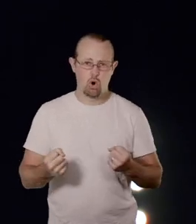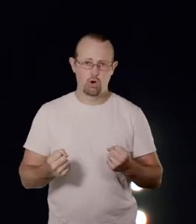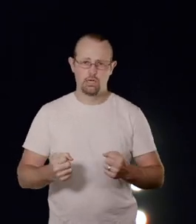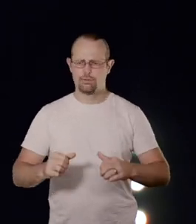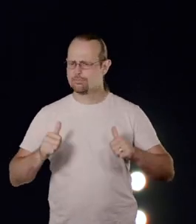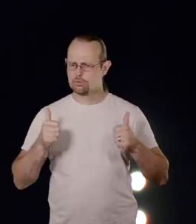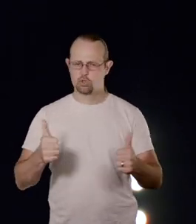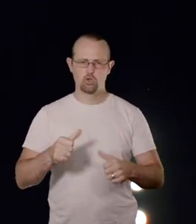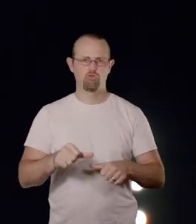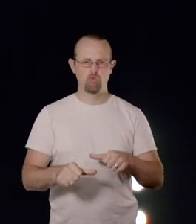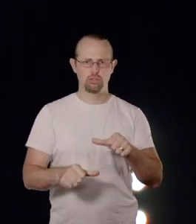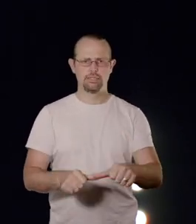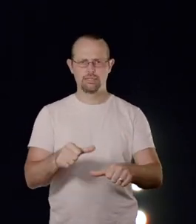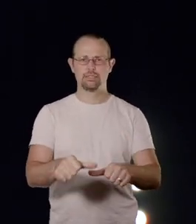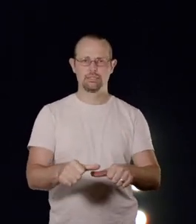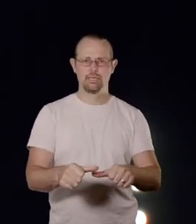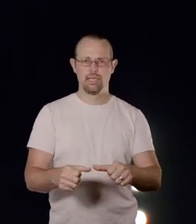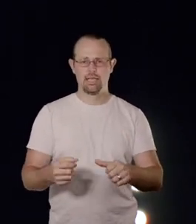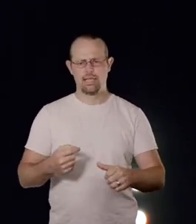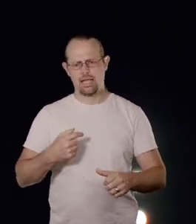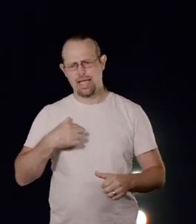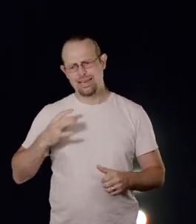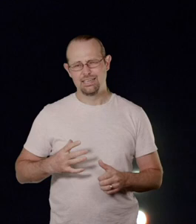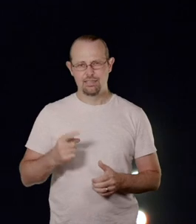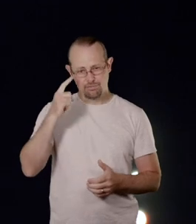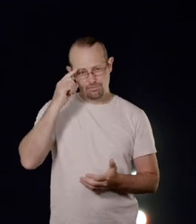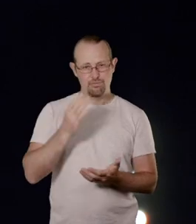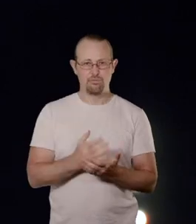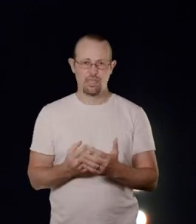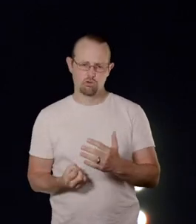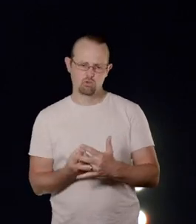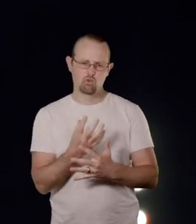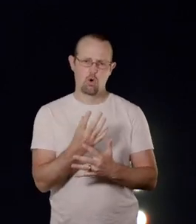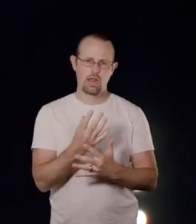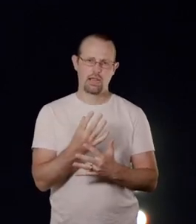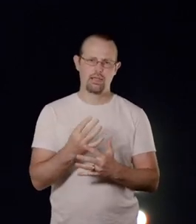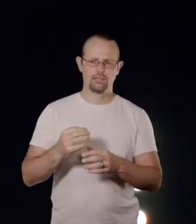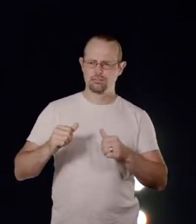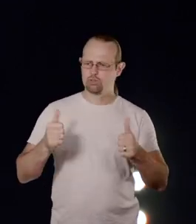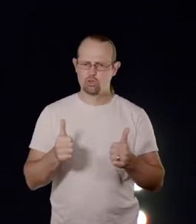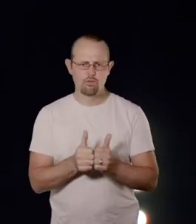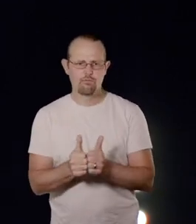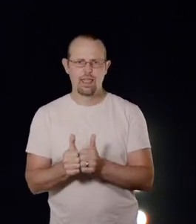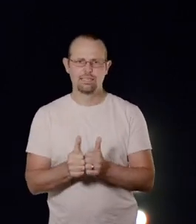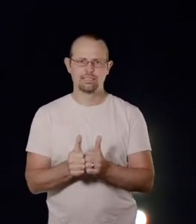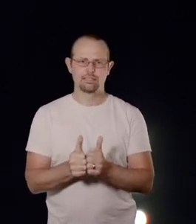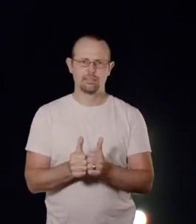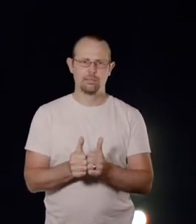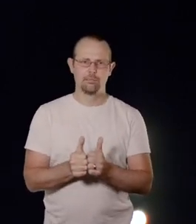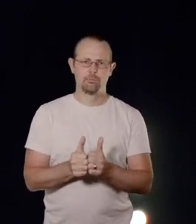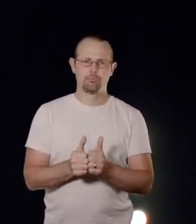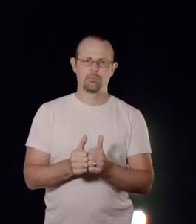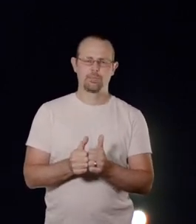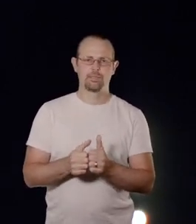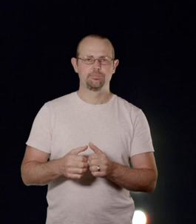have faith growing. And I needed to have a good confession. I needed to have good friends around me. I talked 5 minutes ago about having